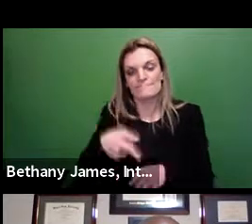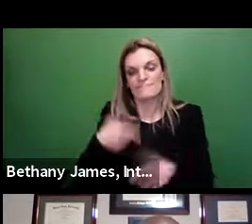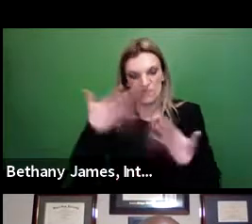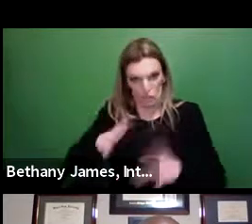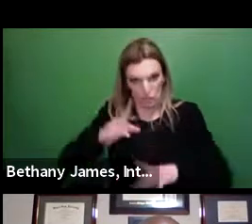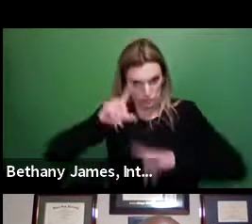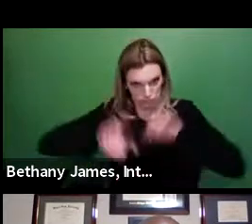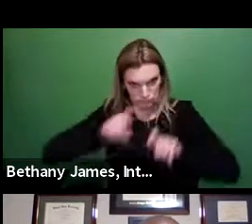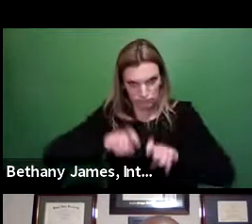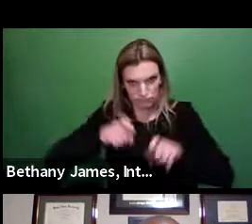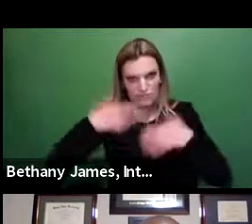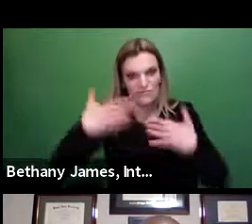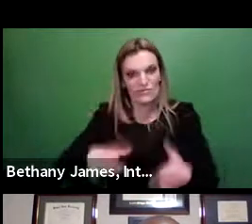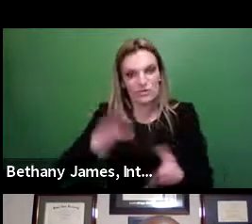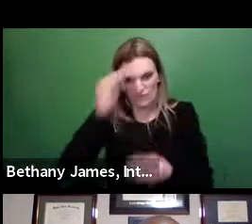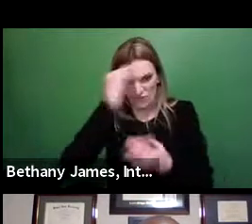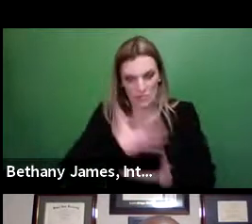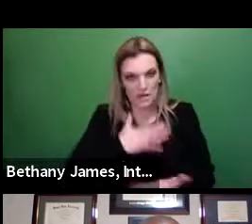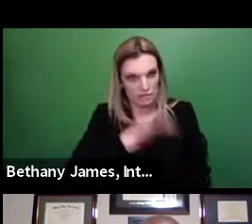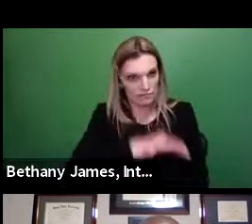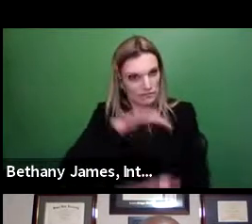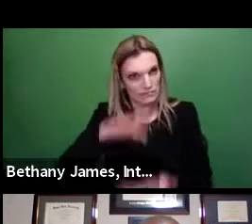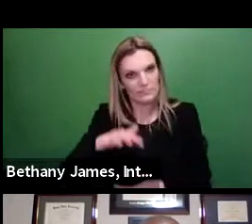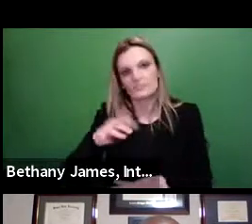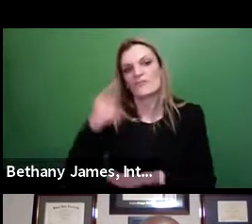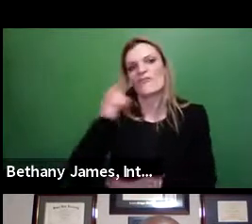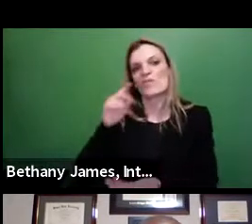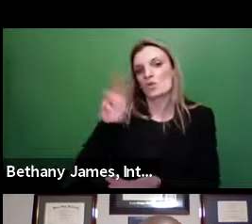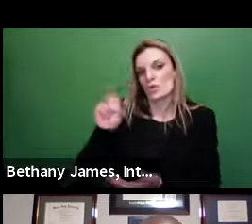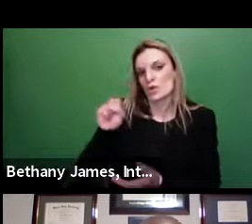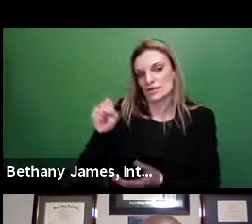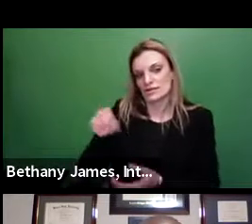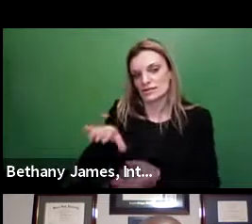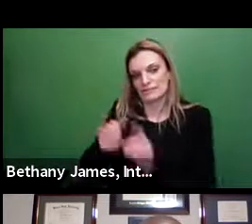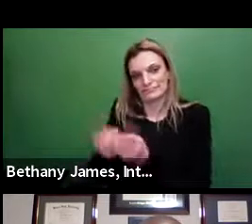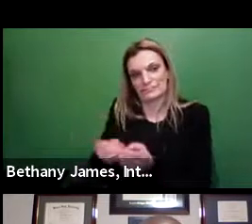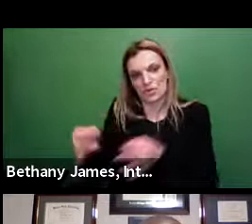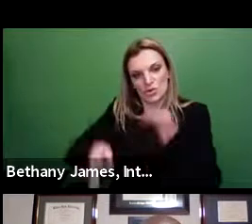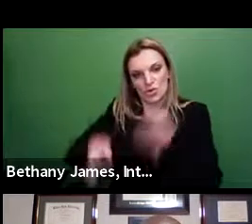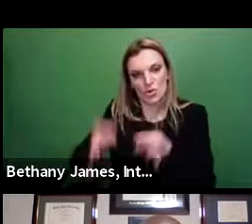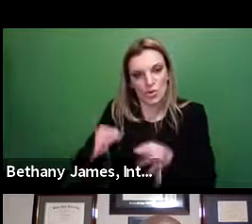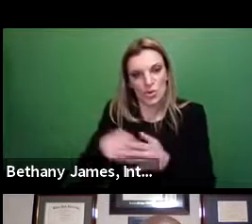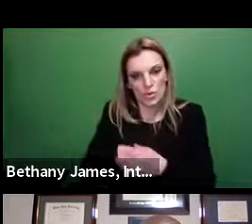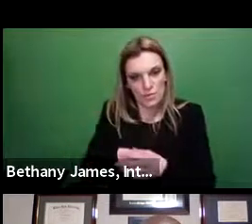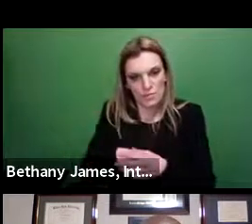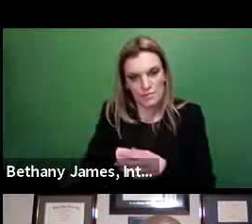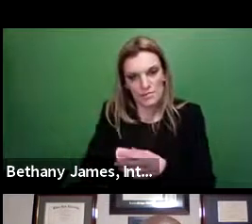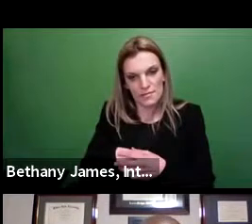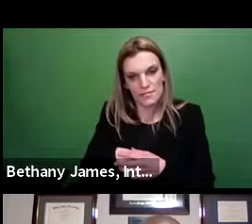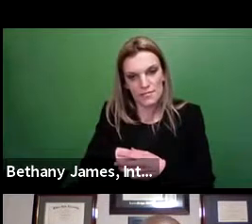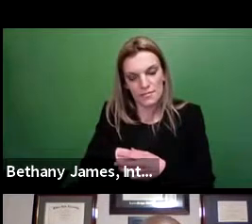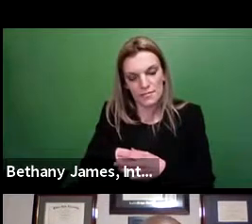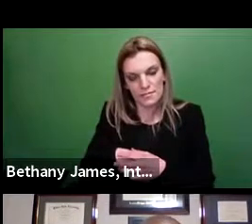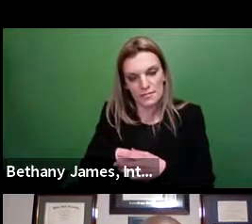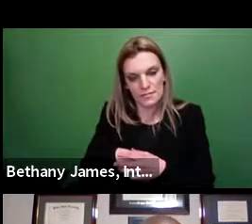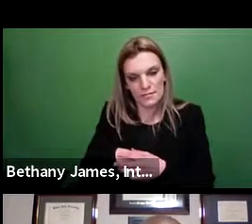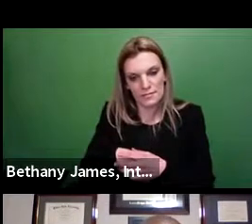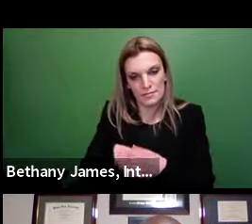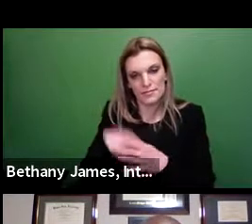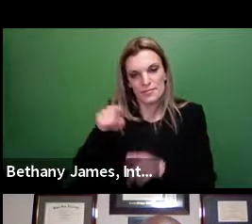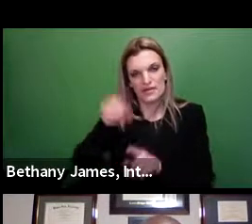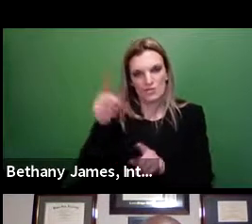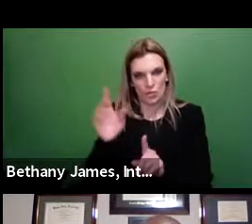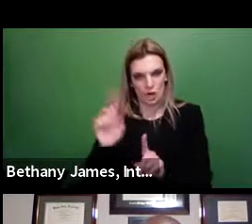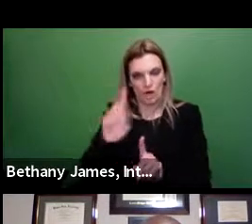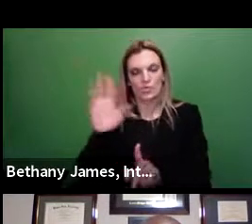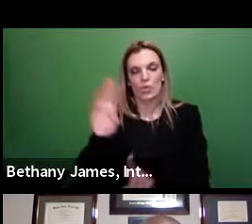of February in front of the U.S. District Court for the Western District of Michigan. Of course, that is a claim